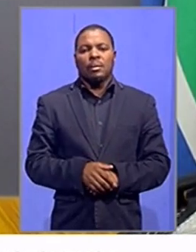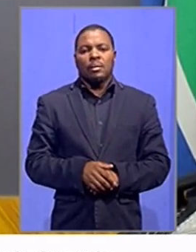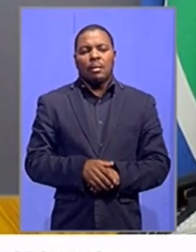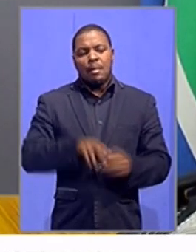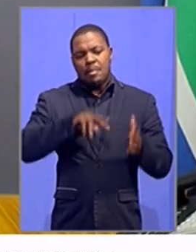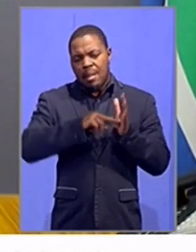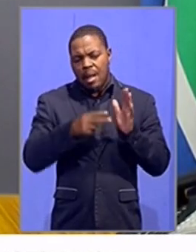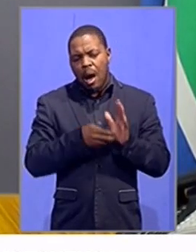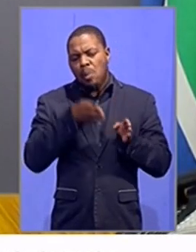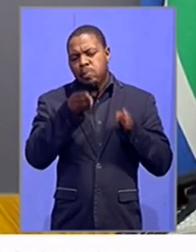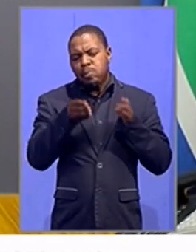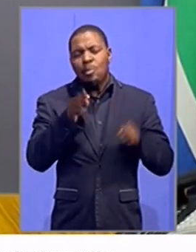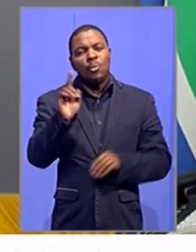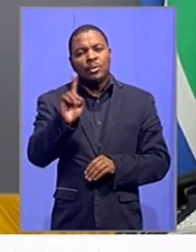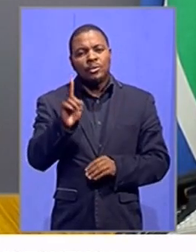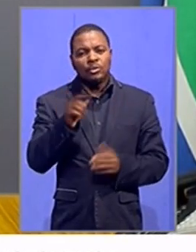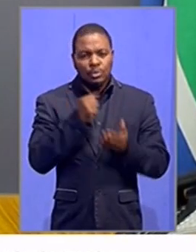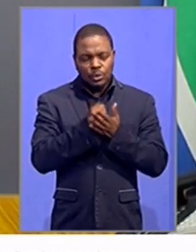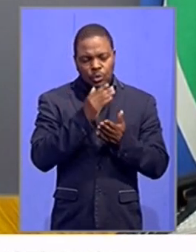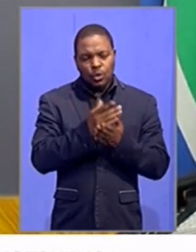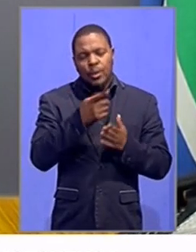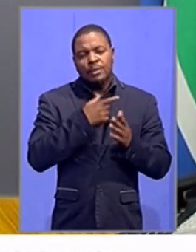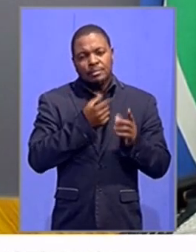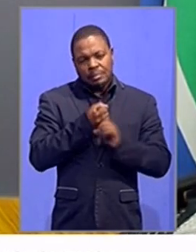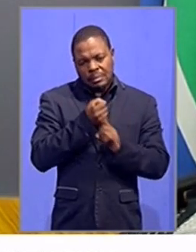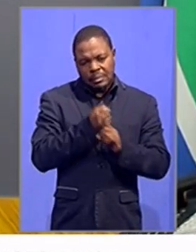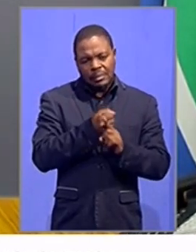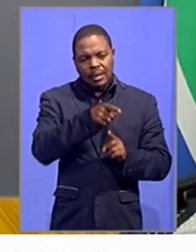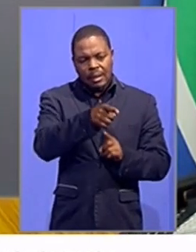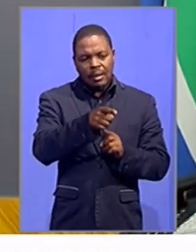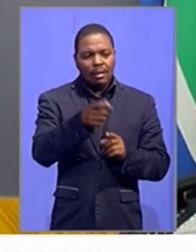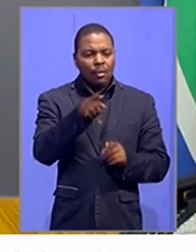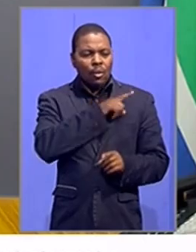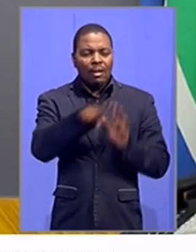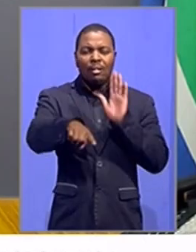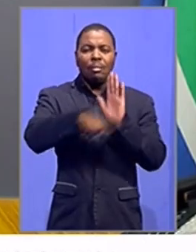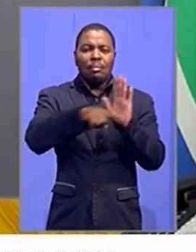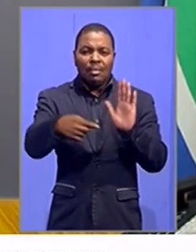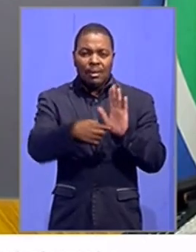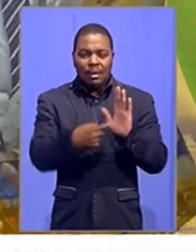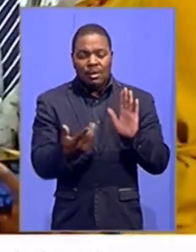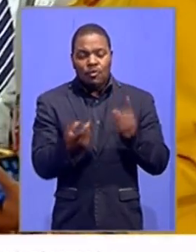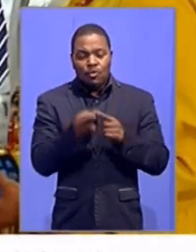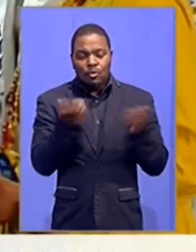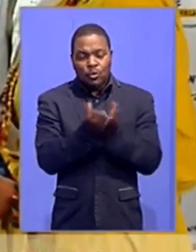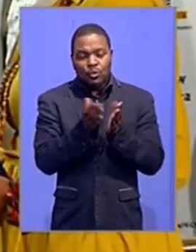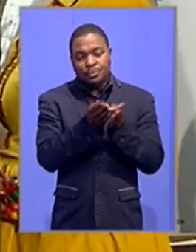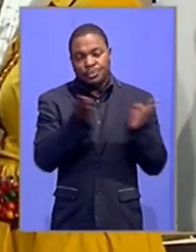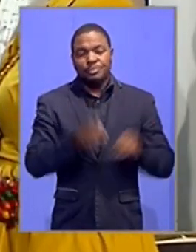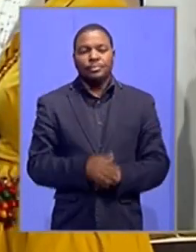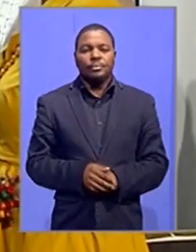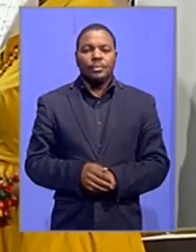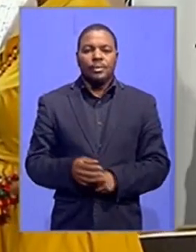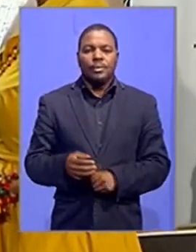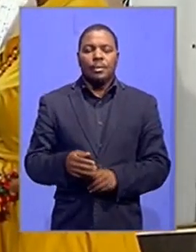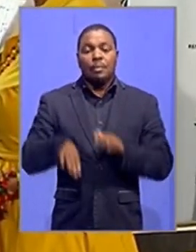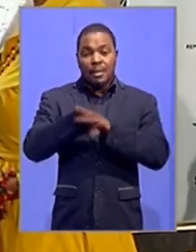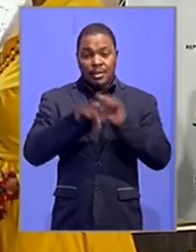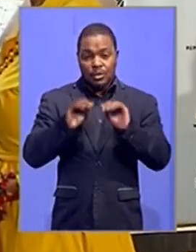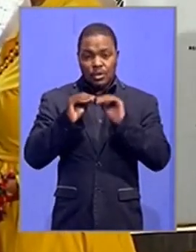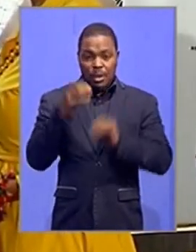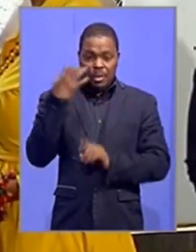the plans in terms of mitigating the impact, particularly in our schools? Motshekga o buile gape pele